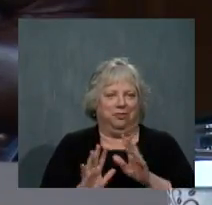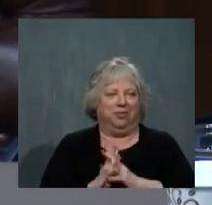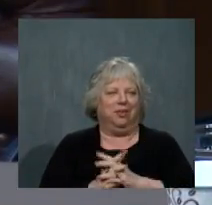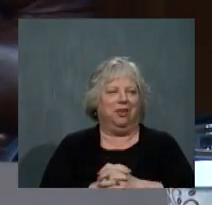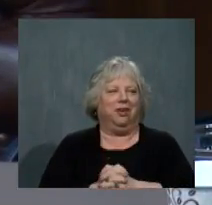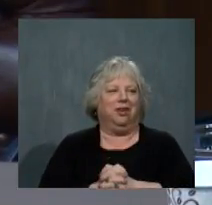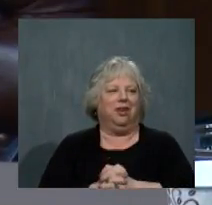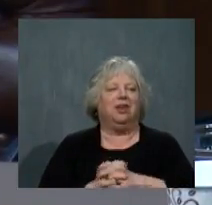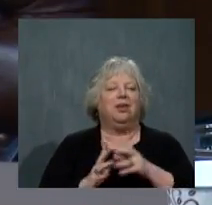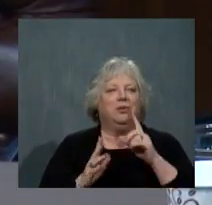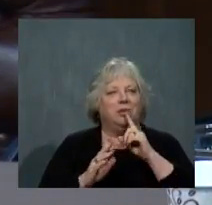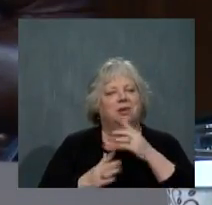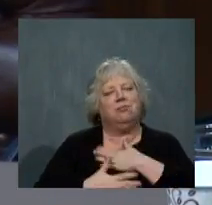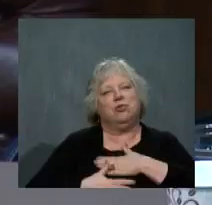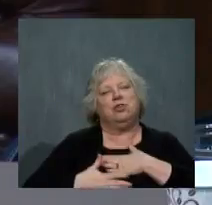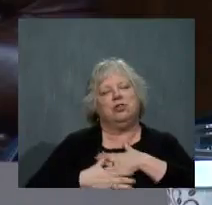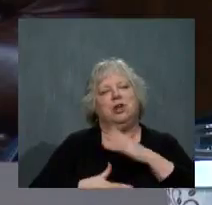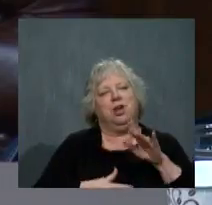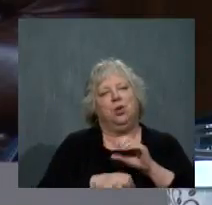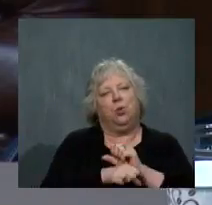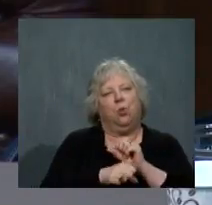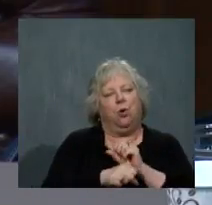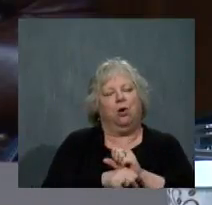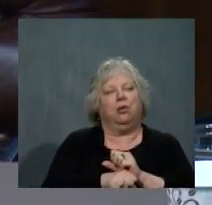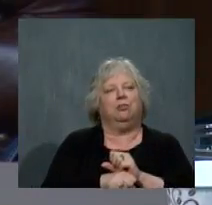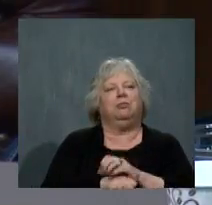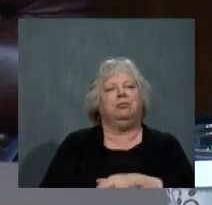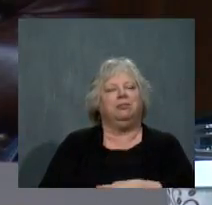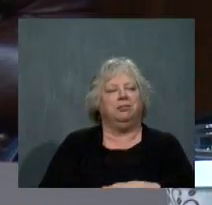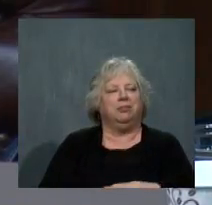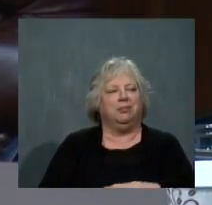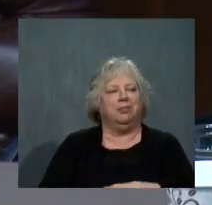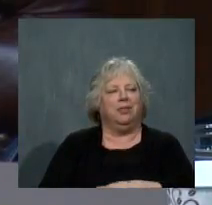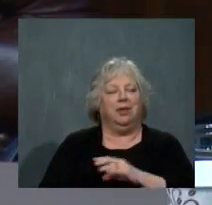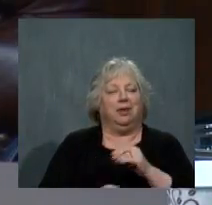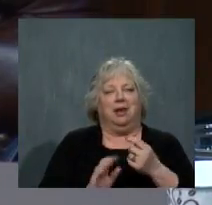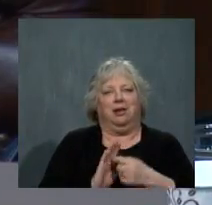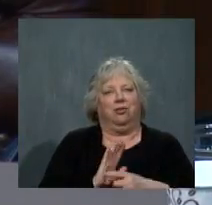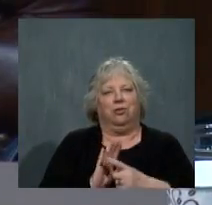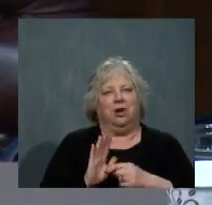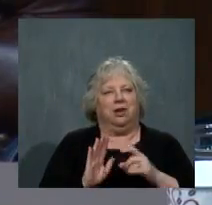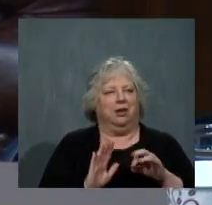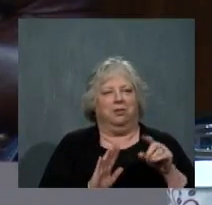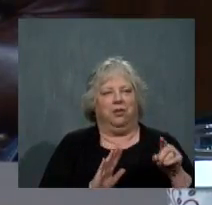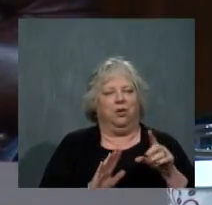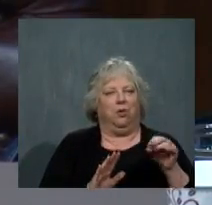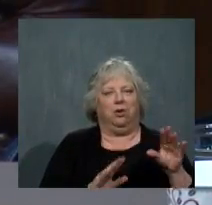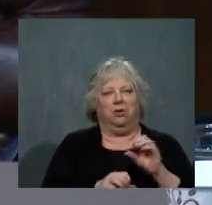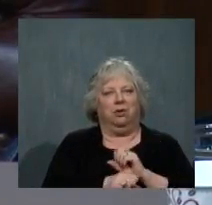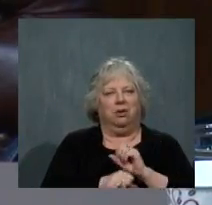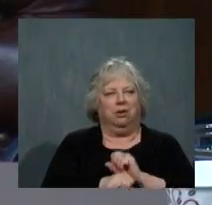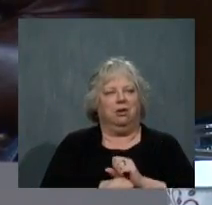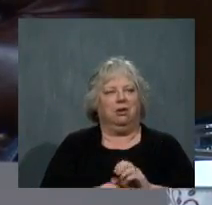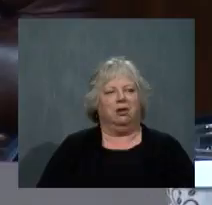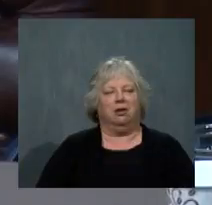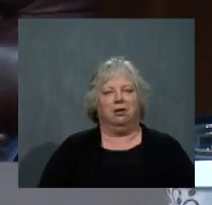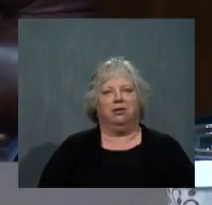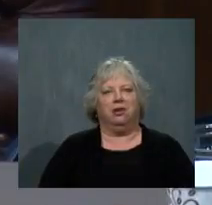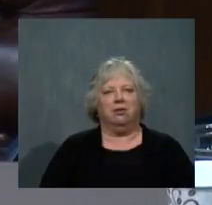didn't come from you, so we really appreciate the work that you've done for us. And this is not criticism by no means of you and the work you've done. We're certainly